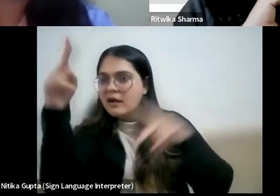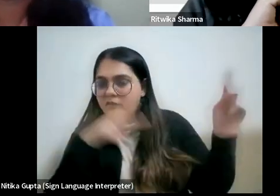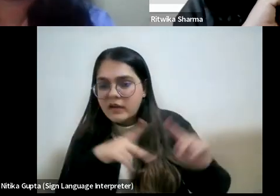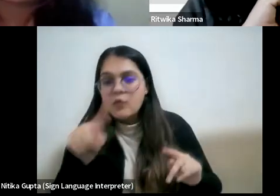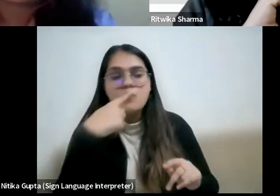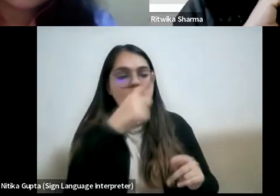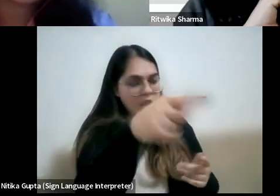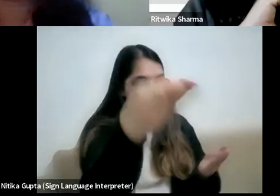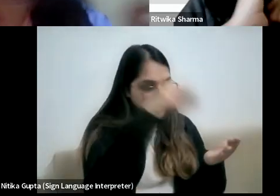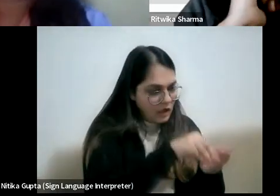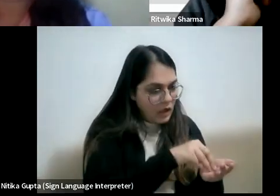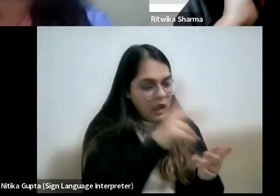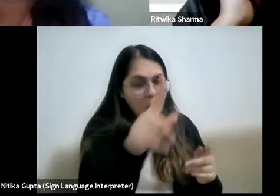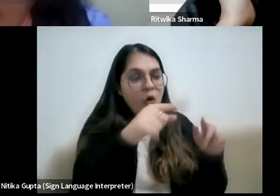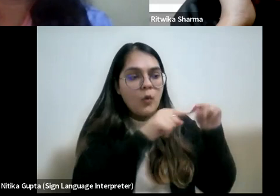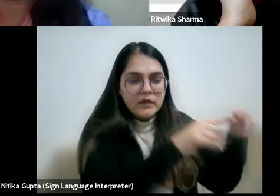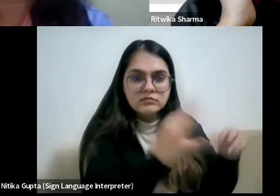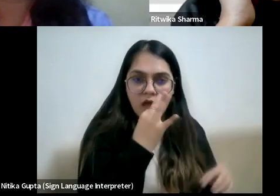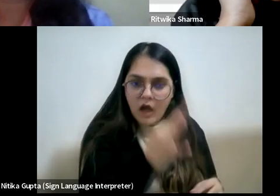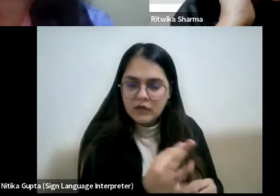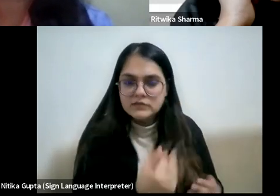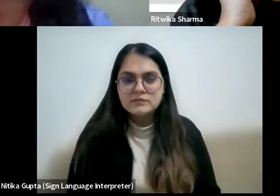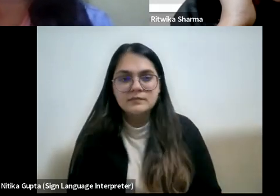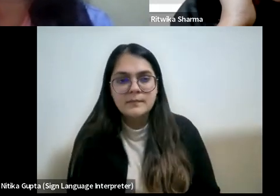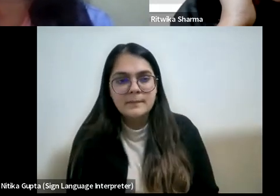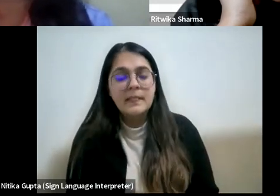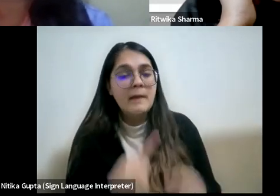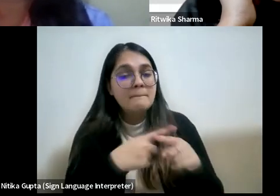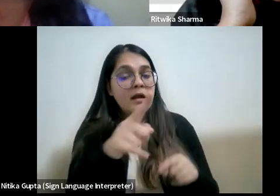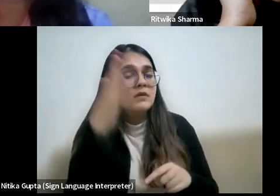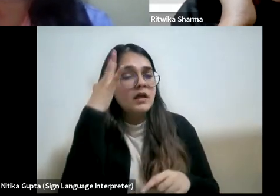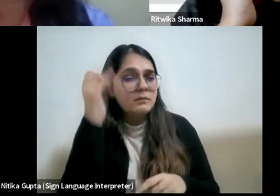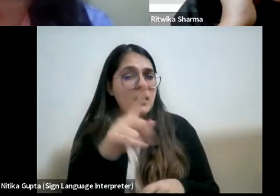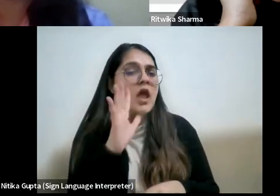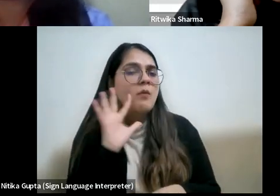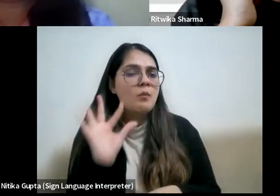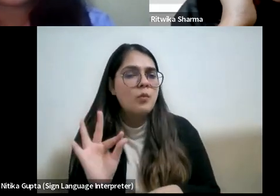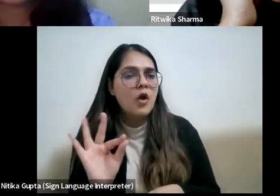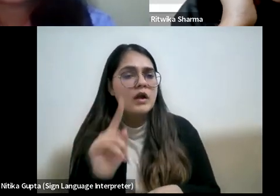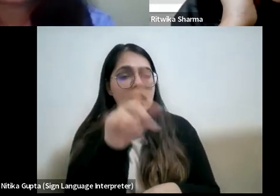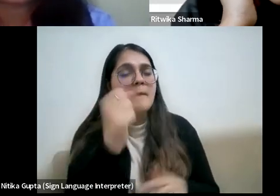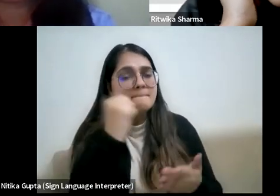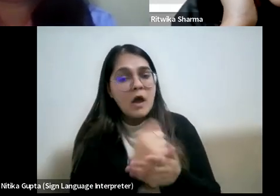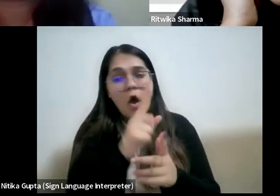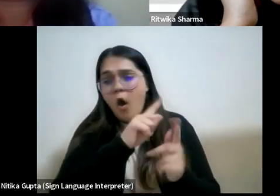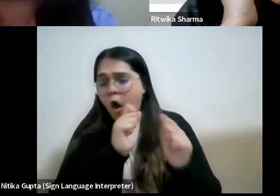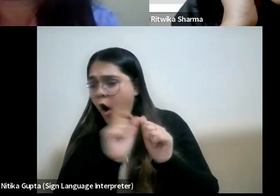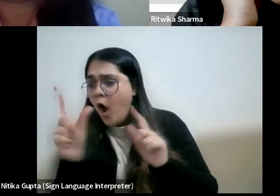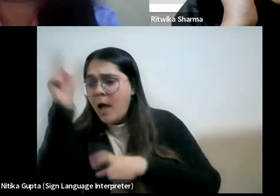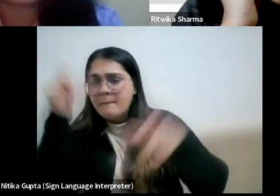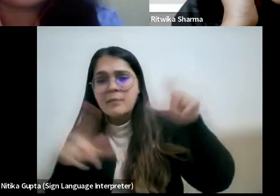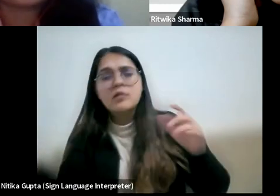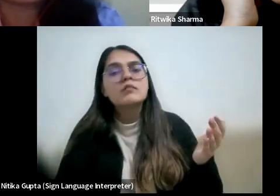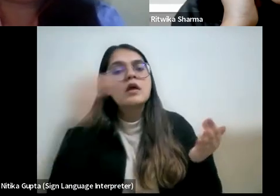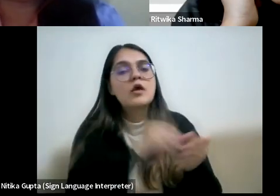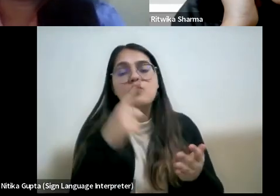and the number of people that I was questioning. But it was important that I include the people who will be perhaps